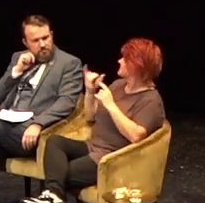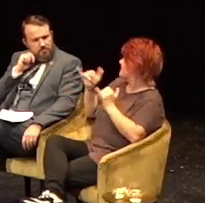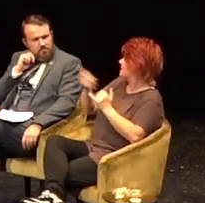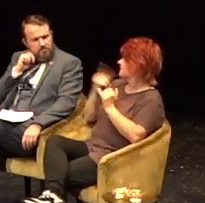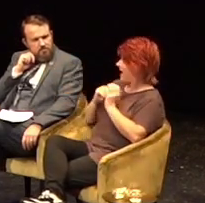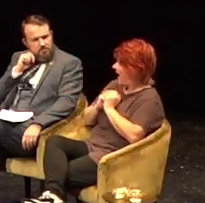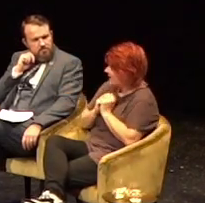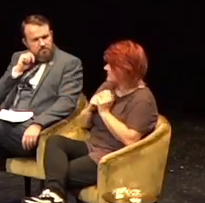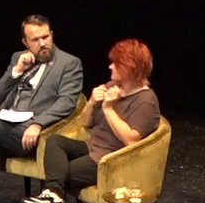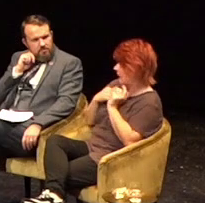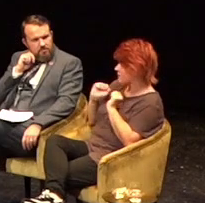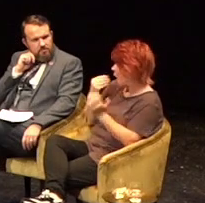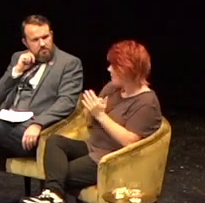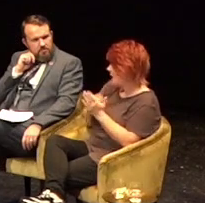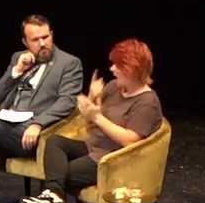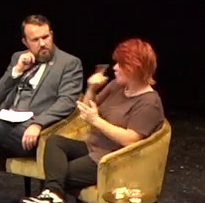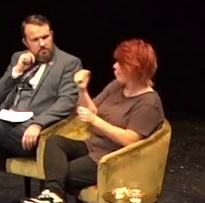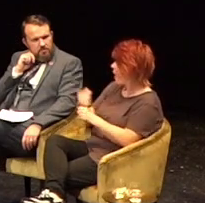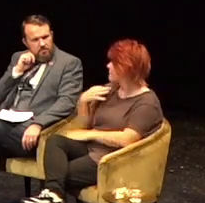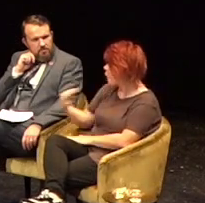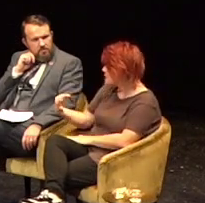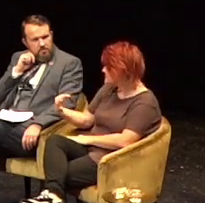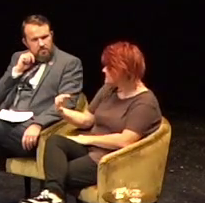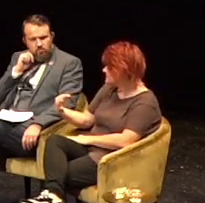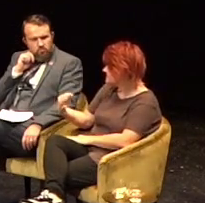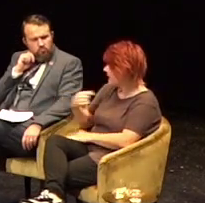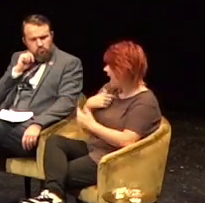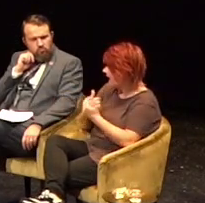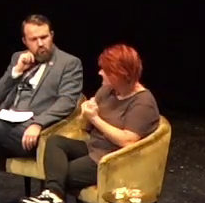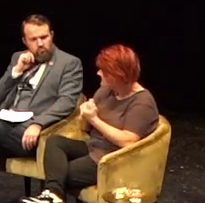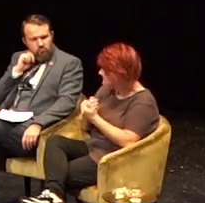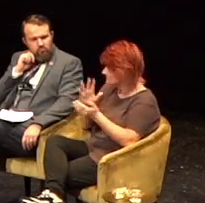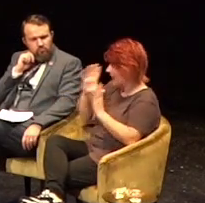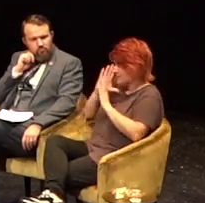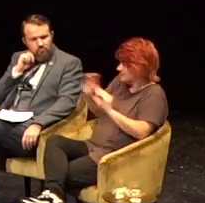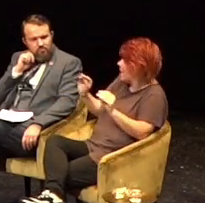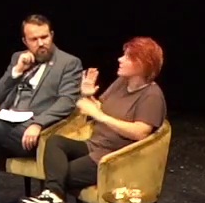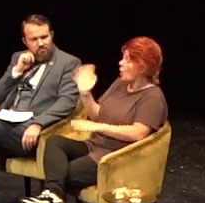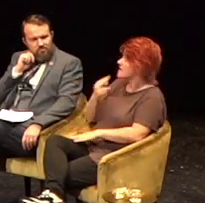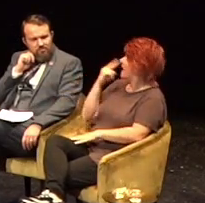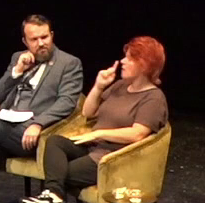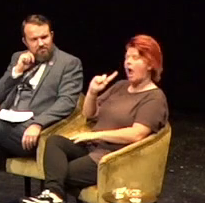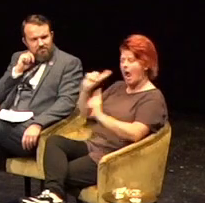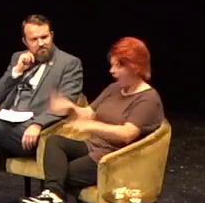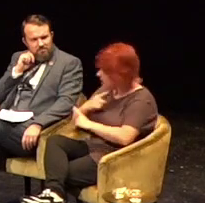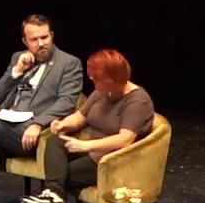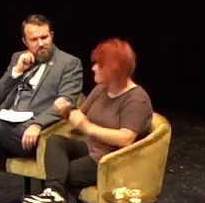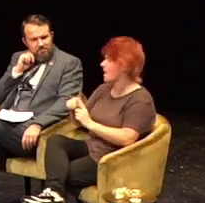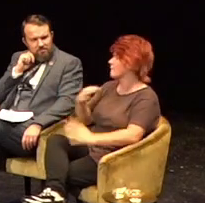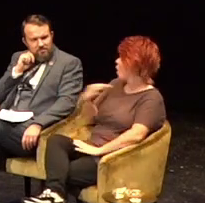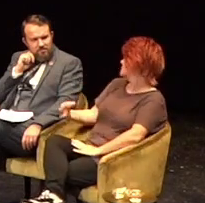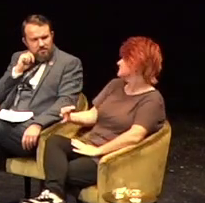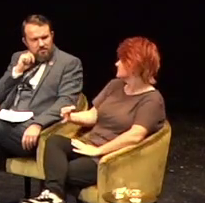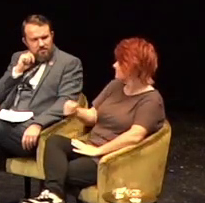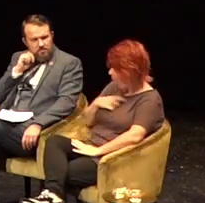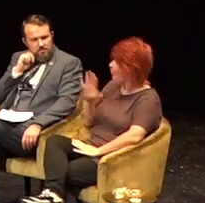I do the research and things like that. And sometimes people say, I've got no money, can you do voluntary? And I'm a bit like, I'm